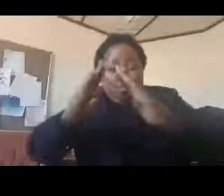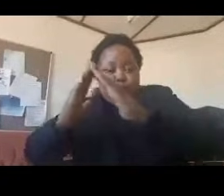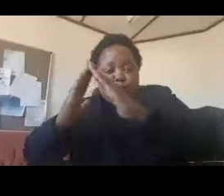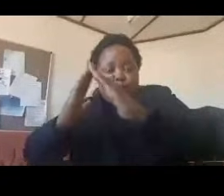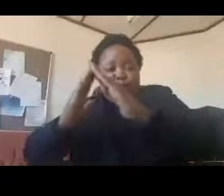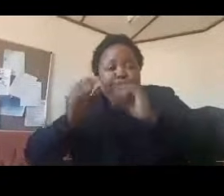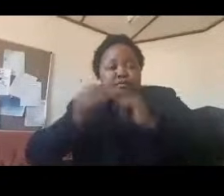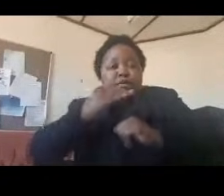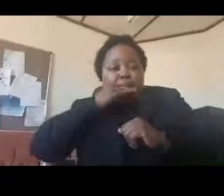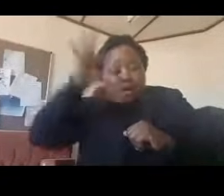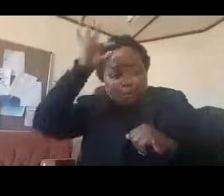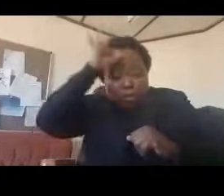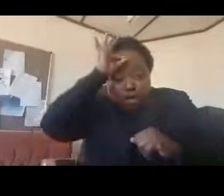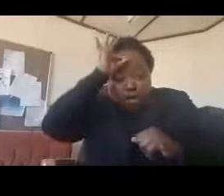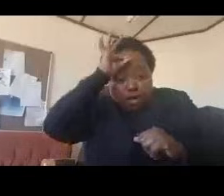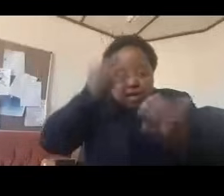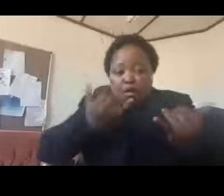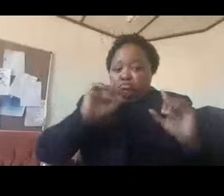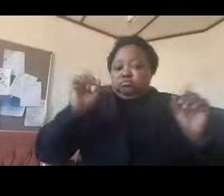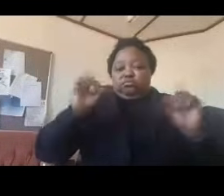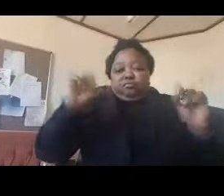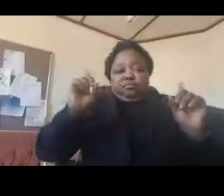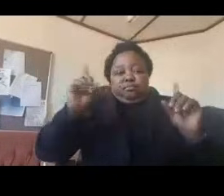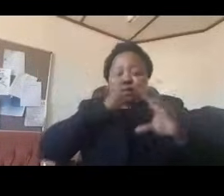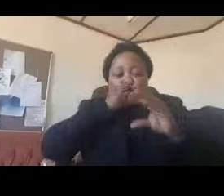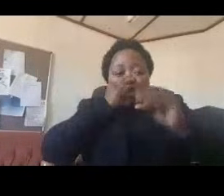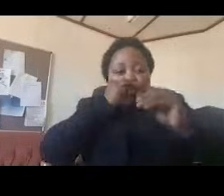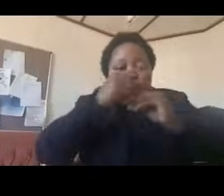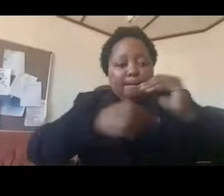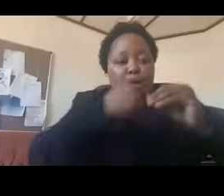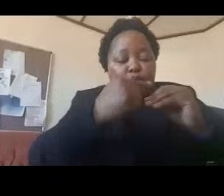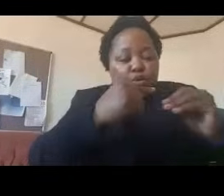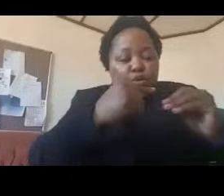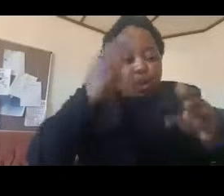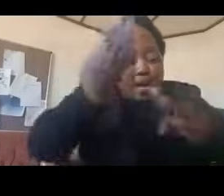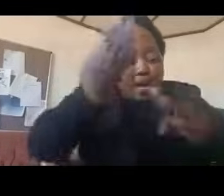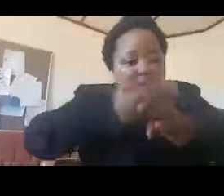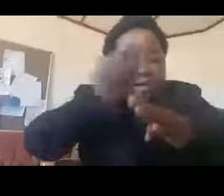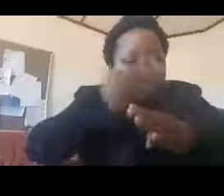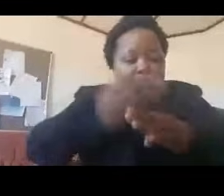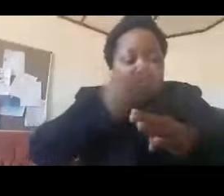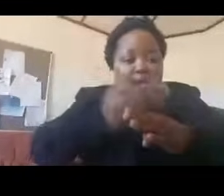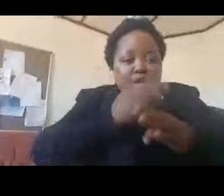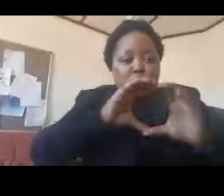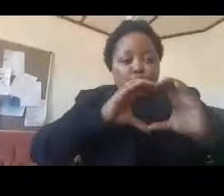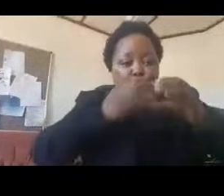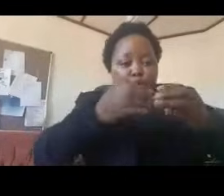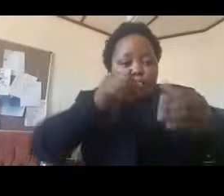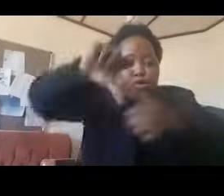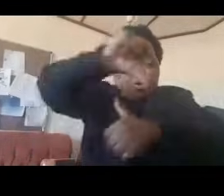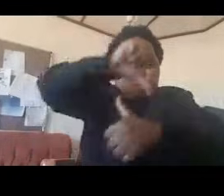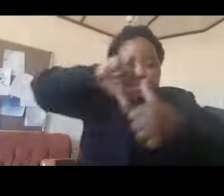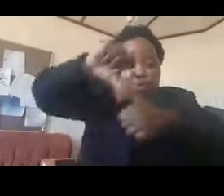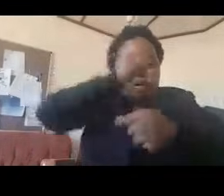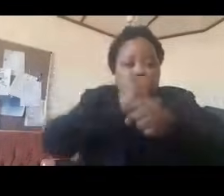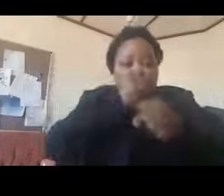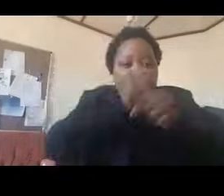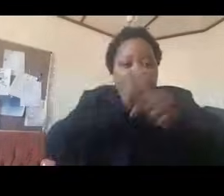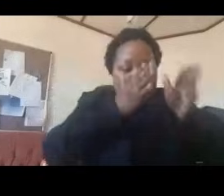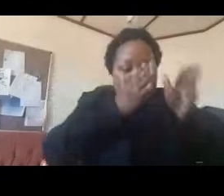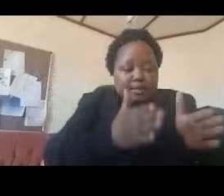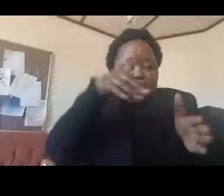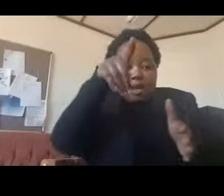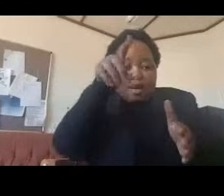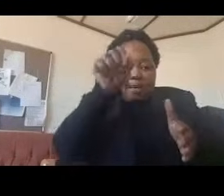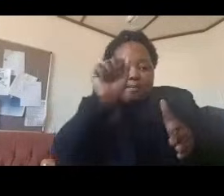yet. It's a trained group of social workers, paralegals, and trusted elders. They arrive at the house